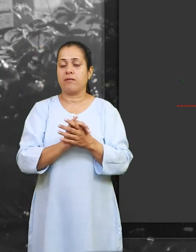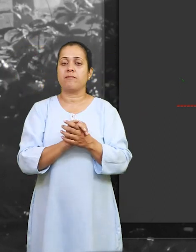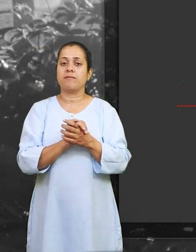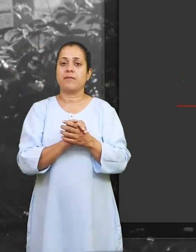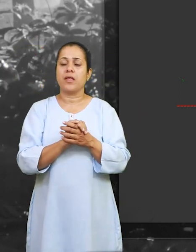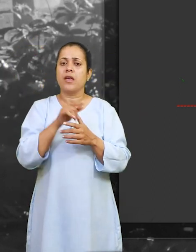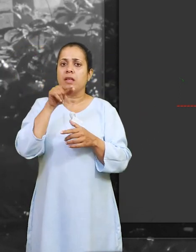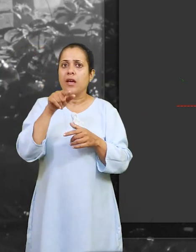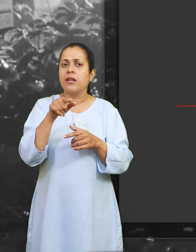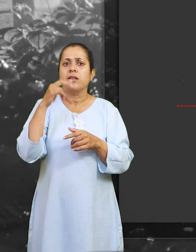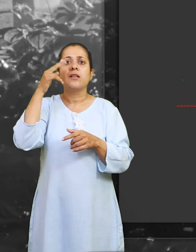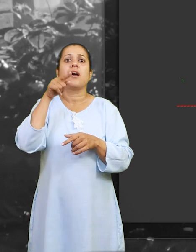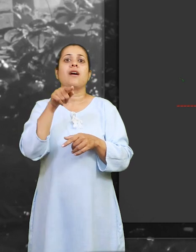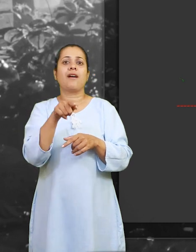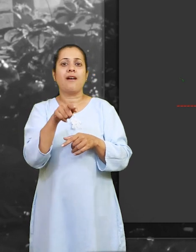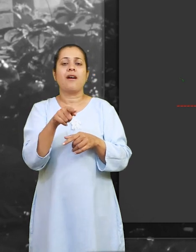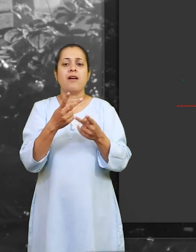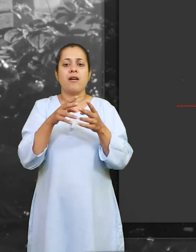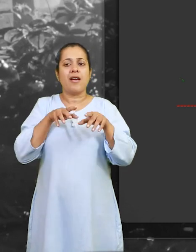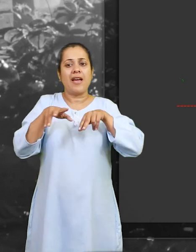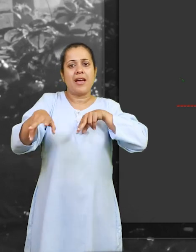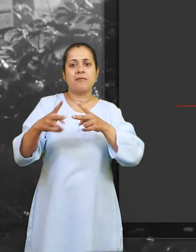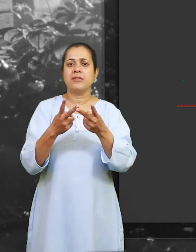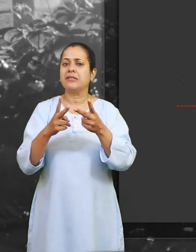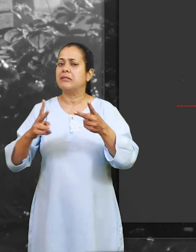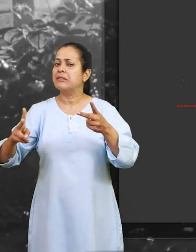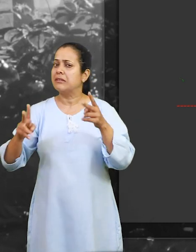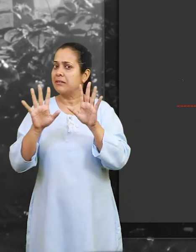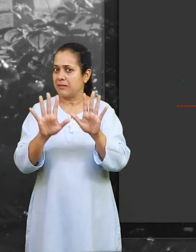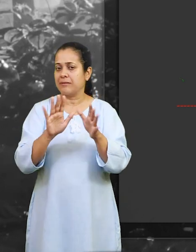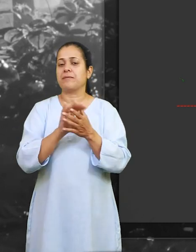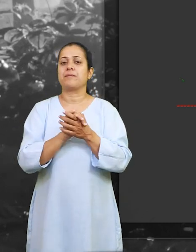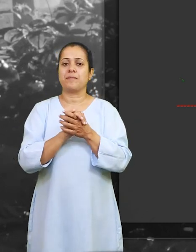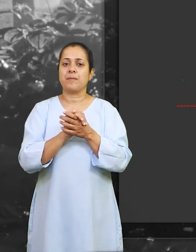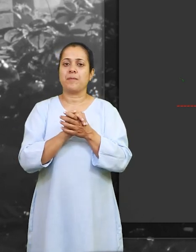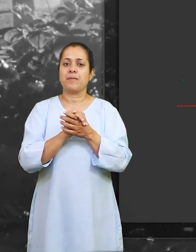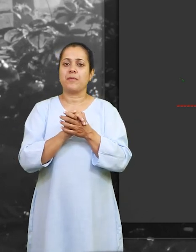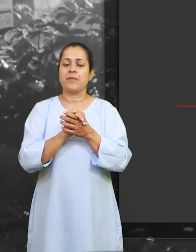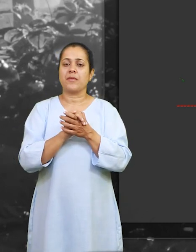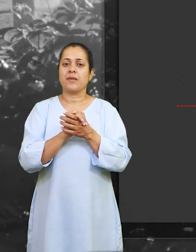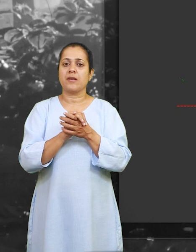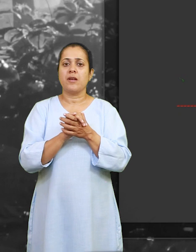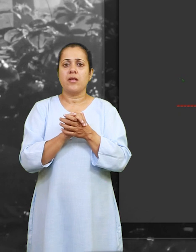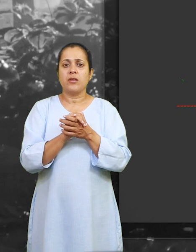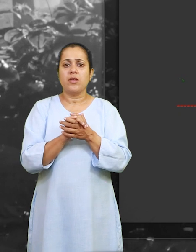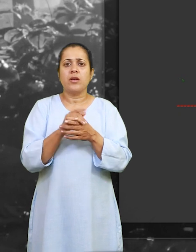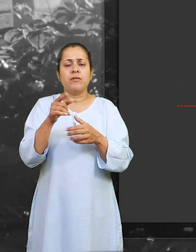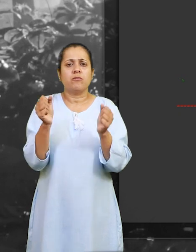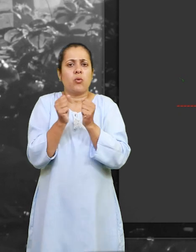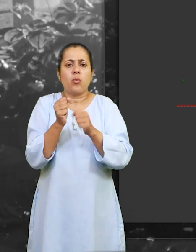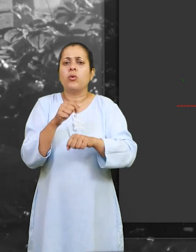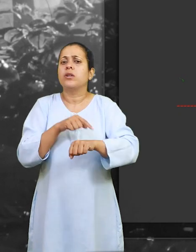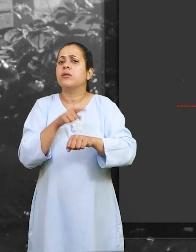have many different kinds of animals in the place. Even the coldest